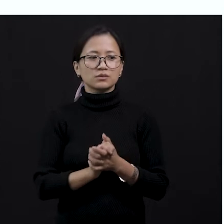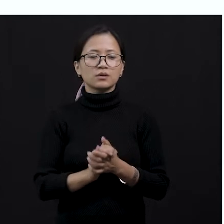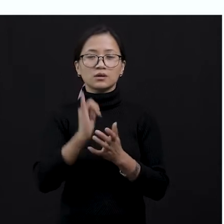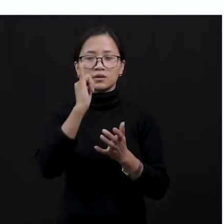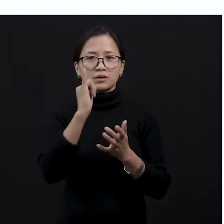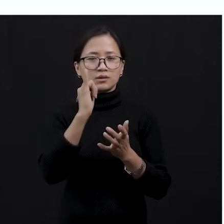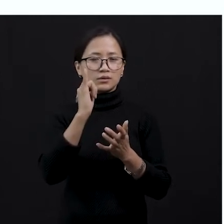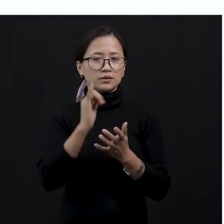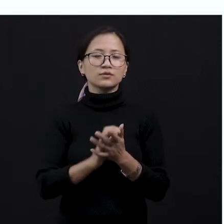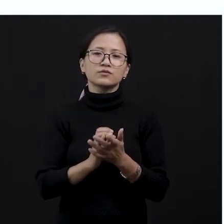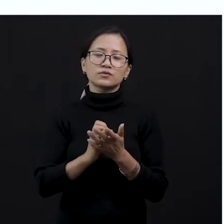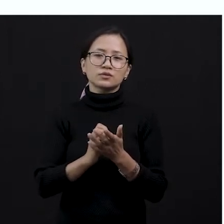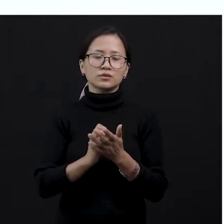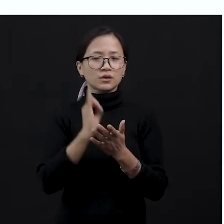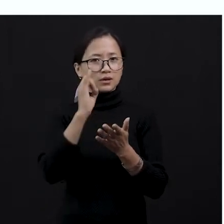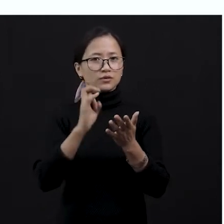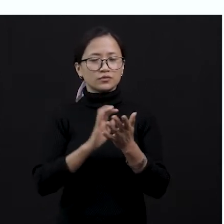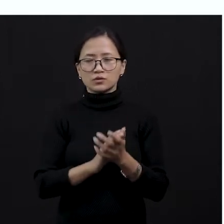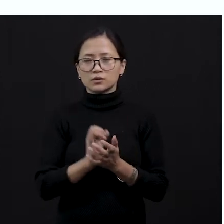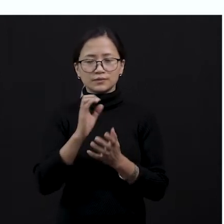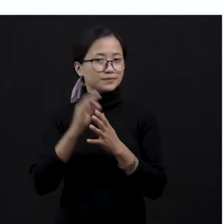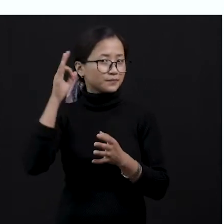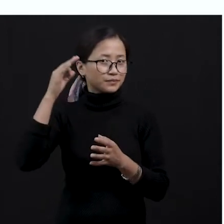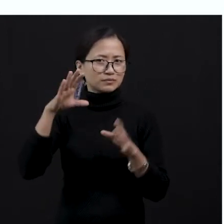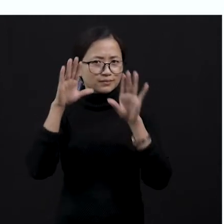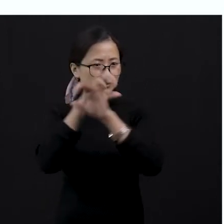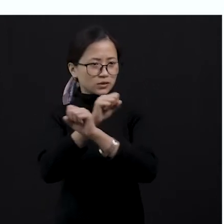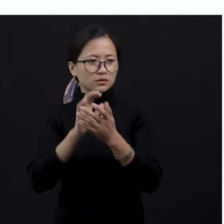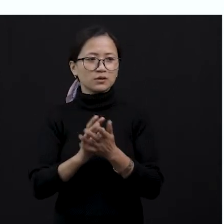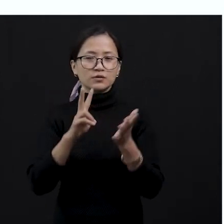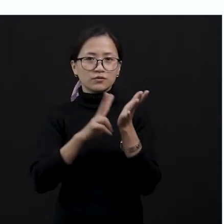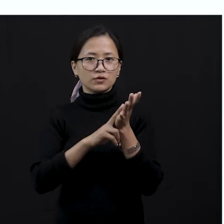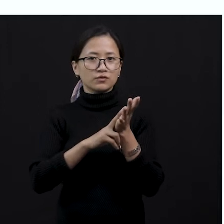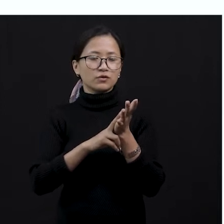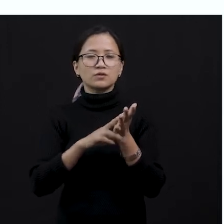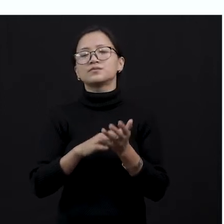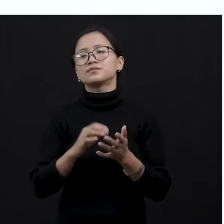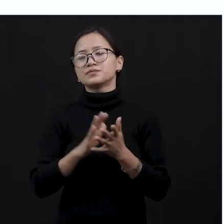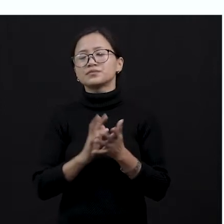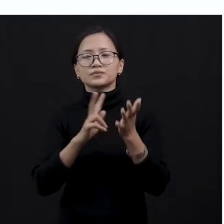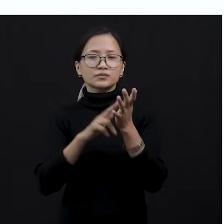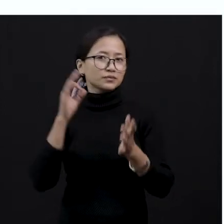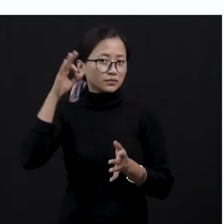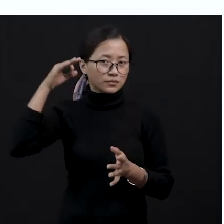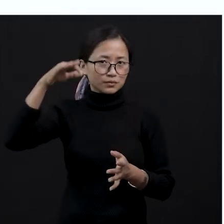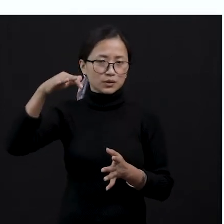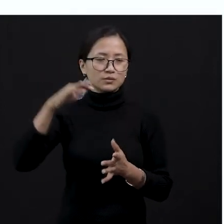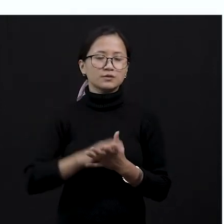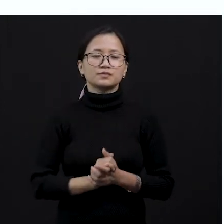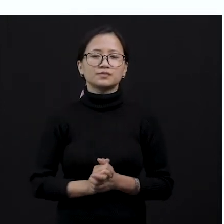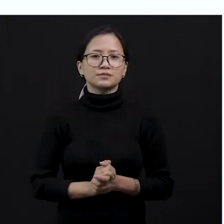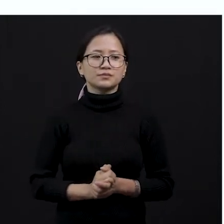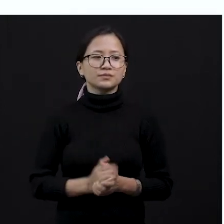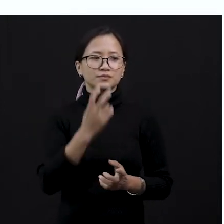blue. I for indigo, and V for violet. So these are the colors that we see in a